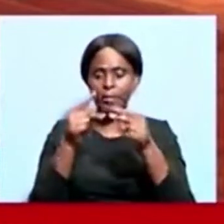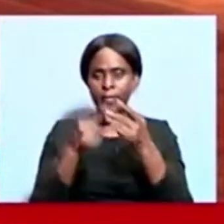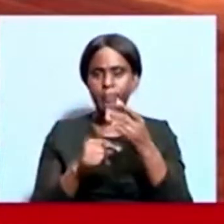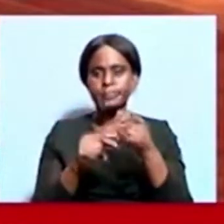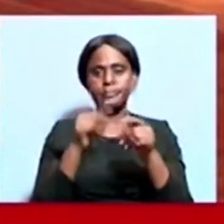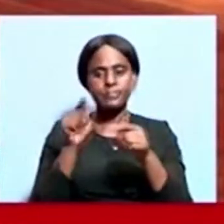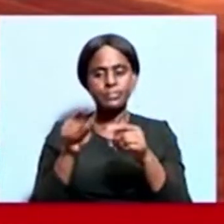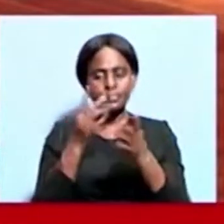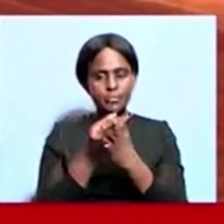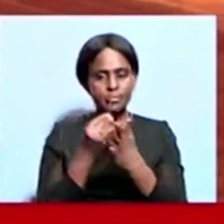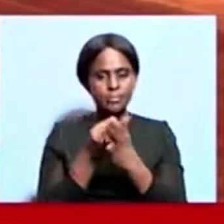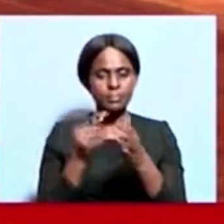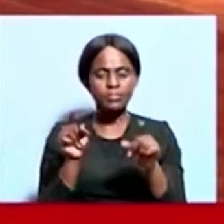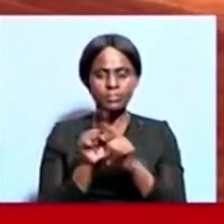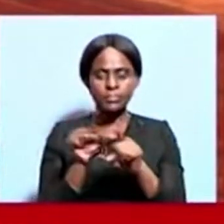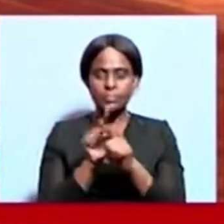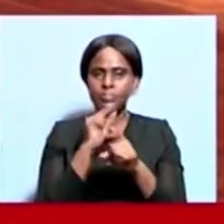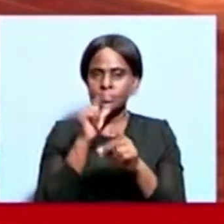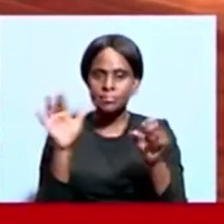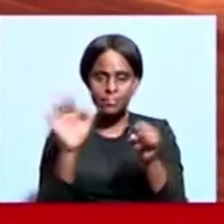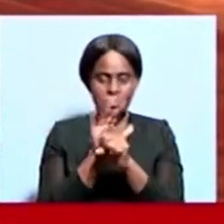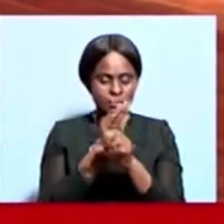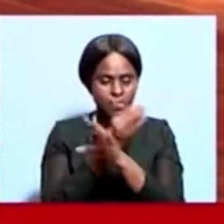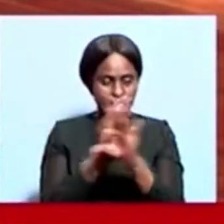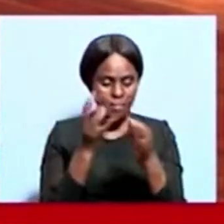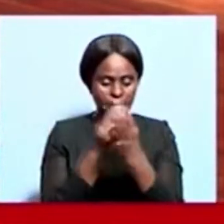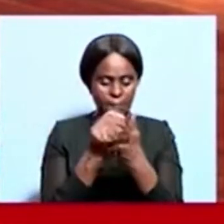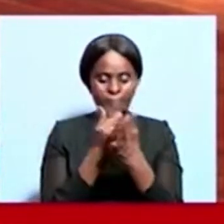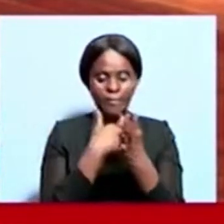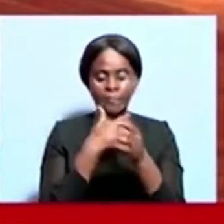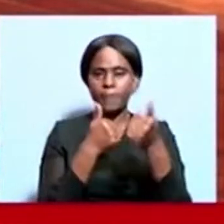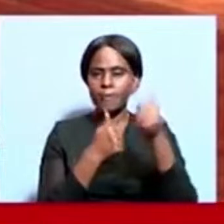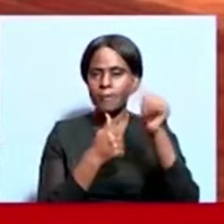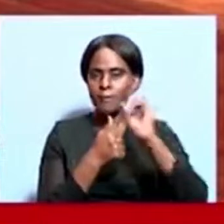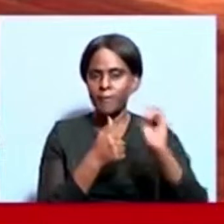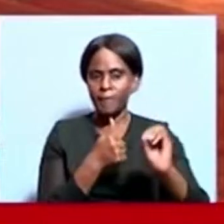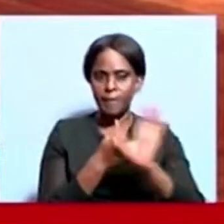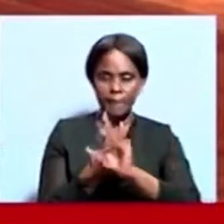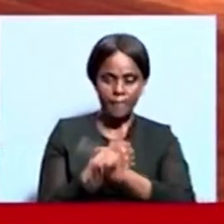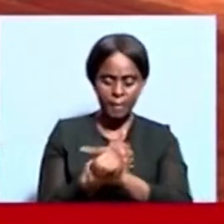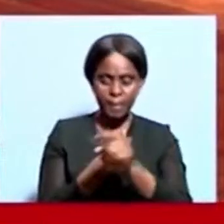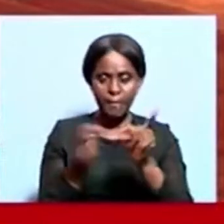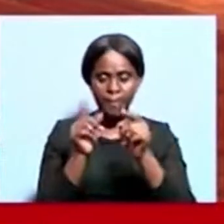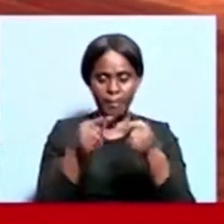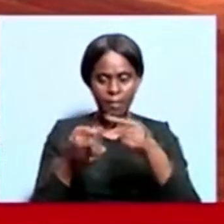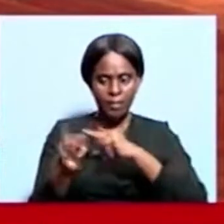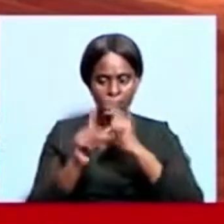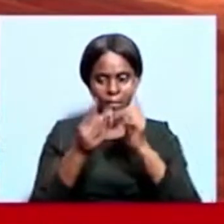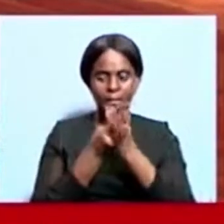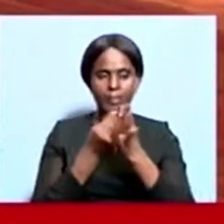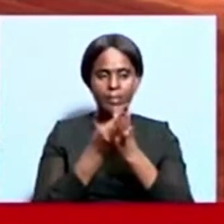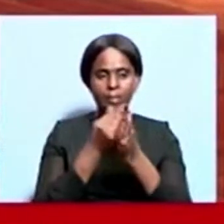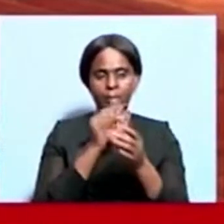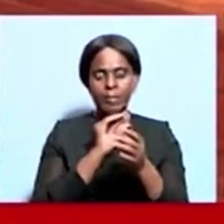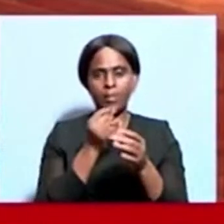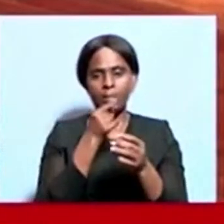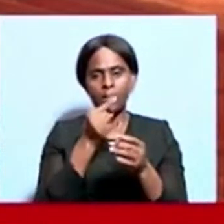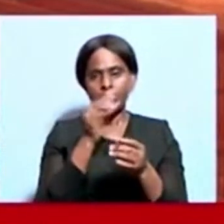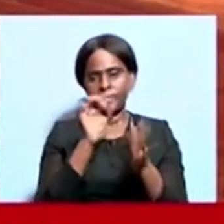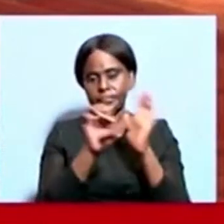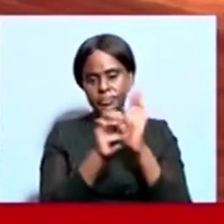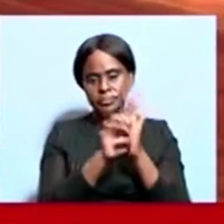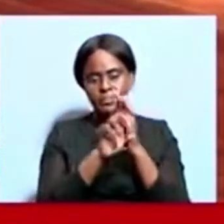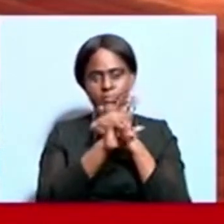That money is not free money. There's an interest of 10% of it. Meaning when I get money, well, let's say an example of